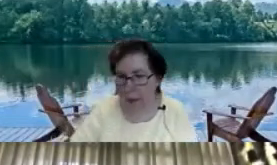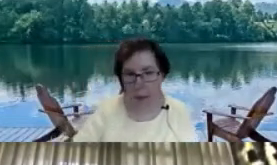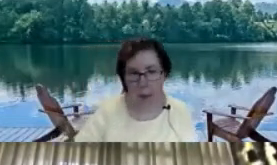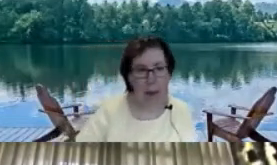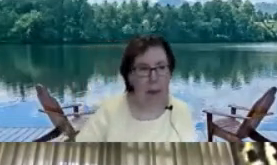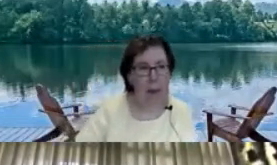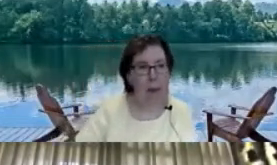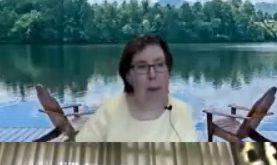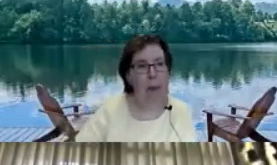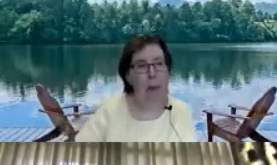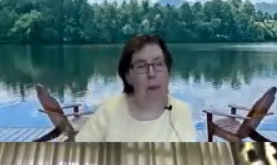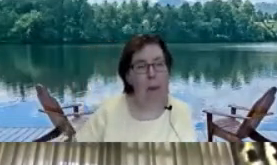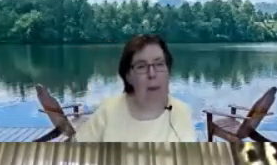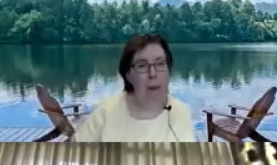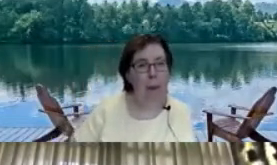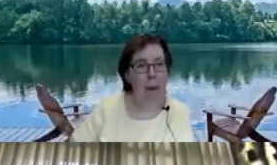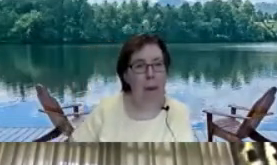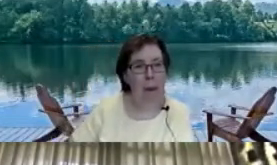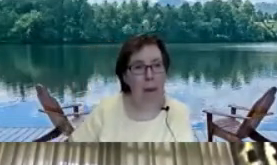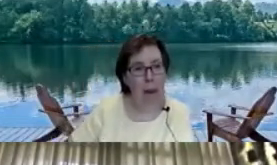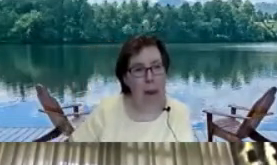Anybody else?